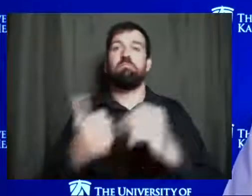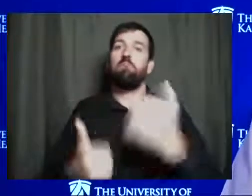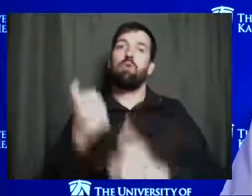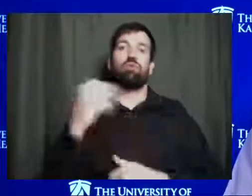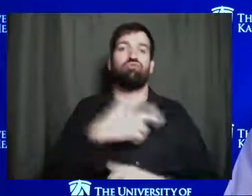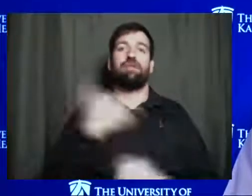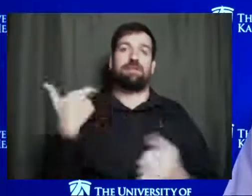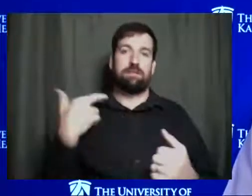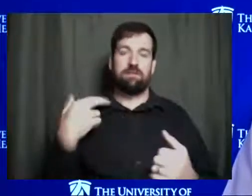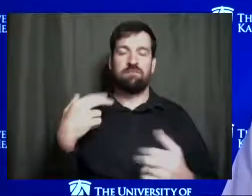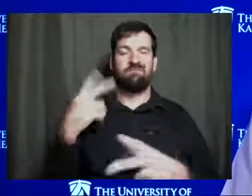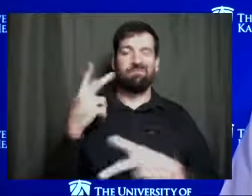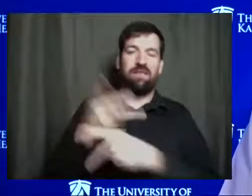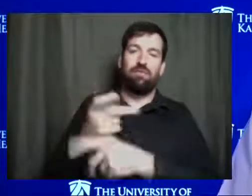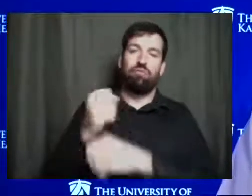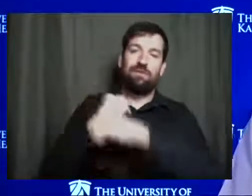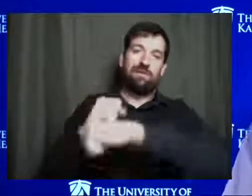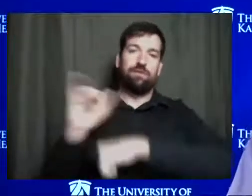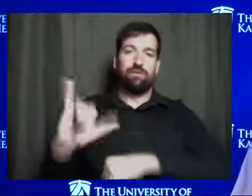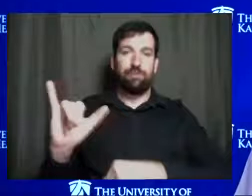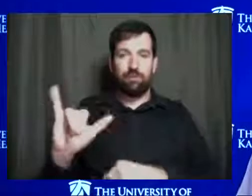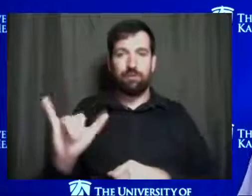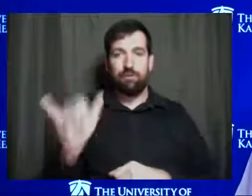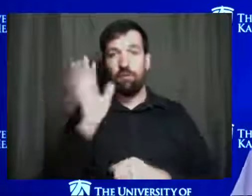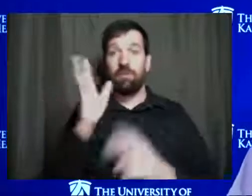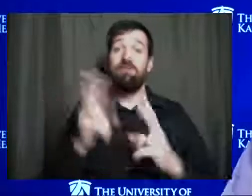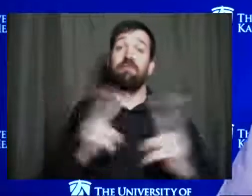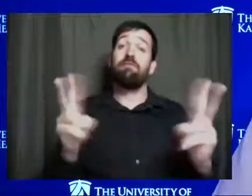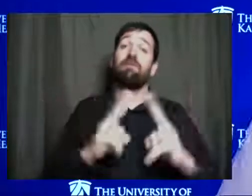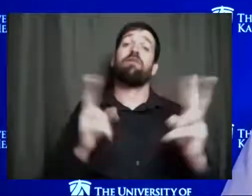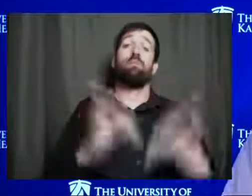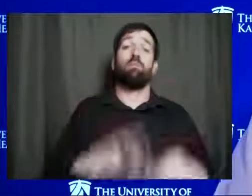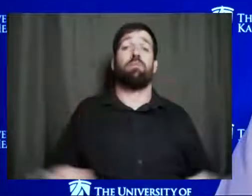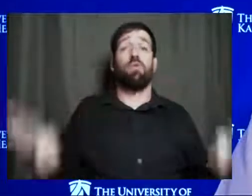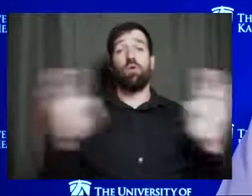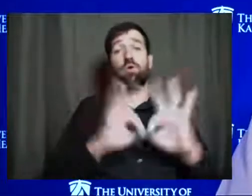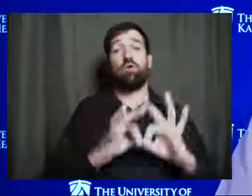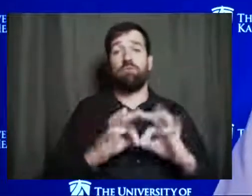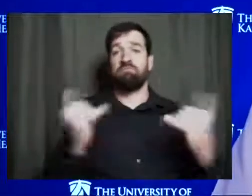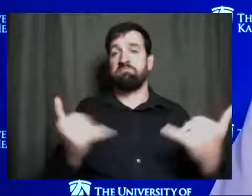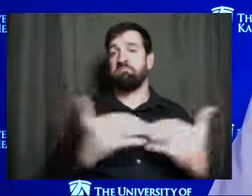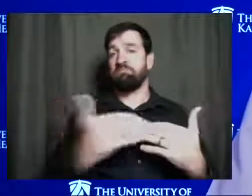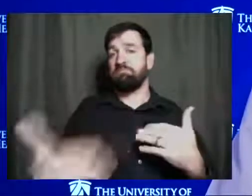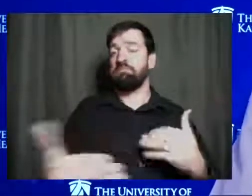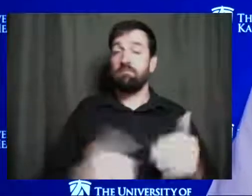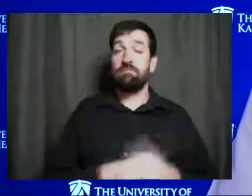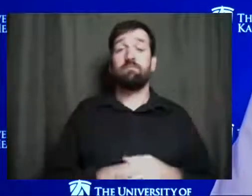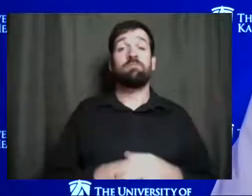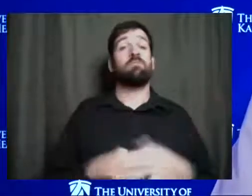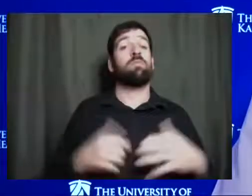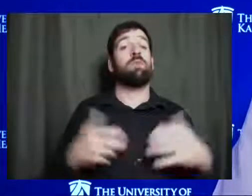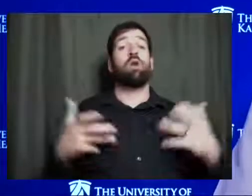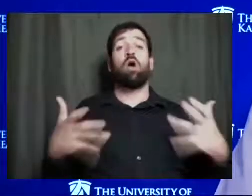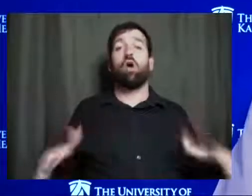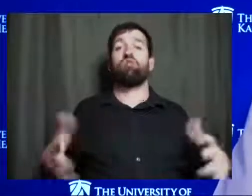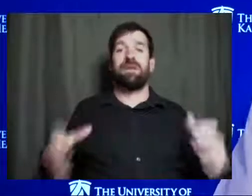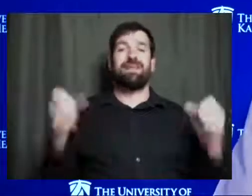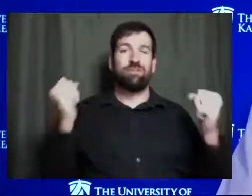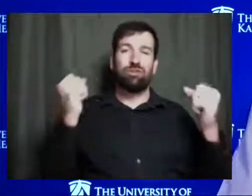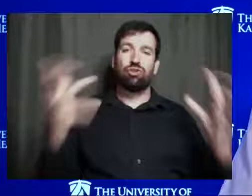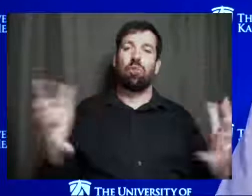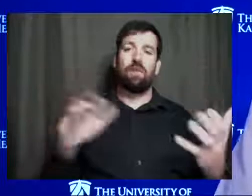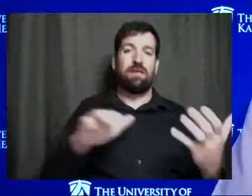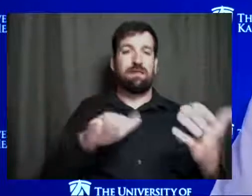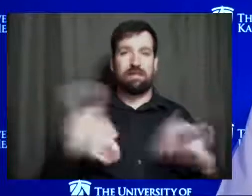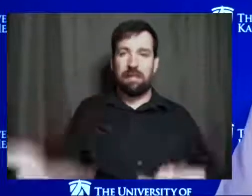them protected as well. We know that's going to be so vitally important moving forward. We've already had so many excess deaths and